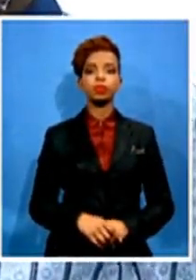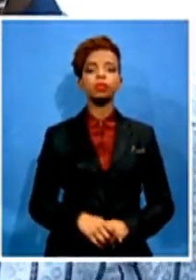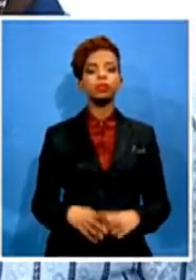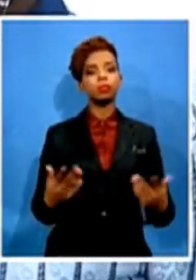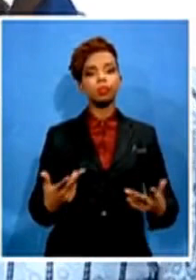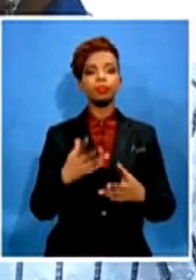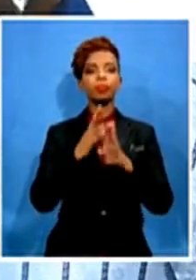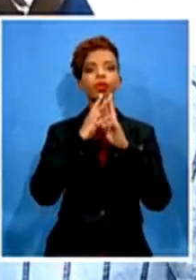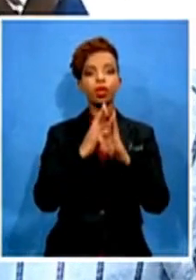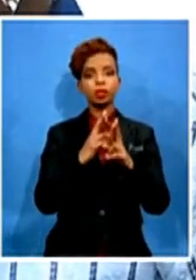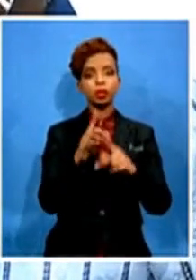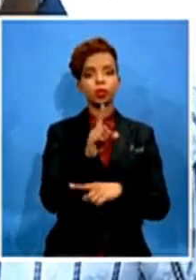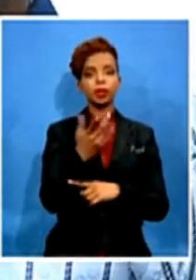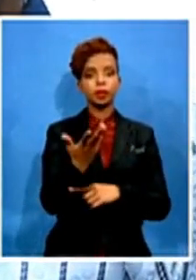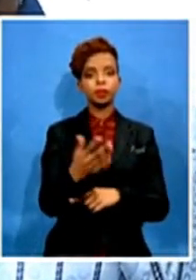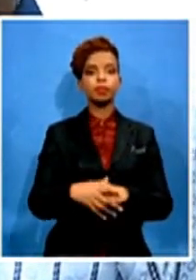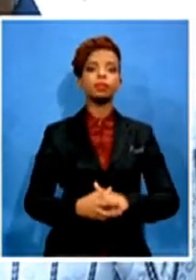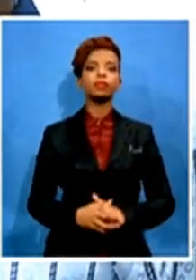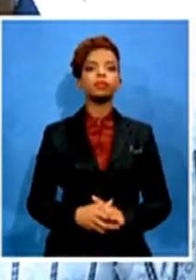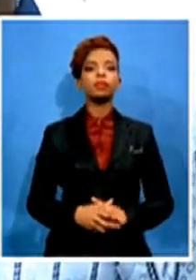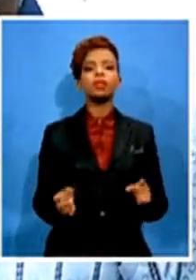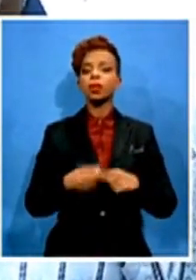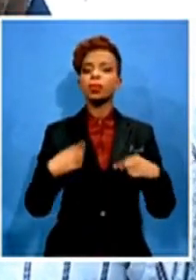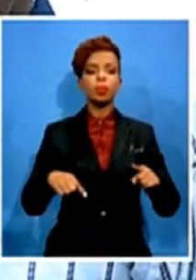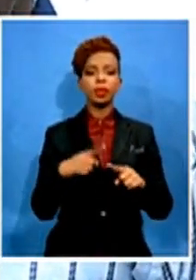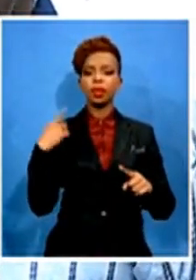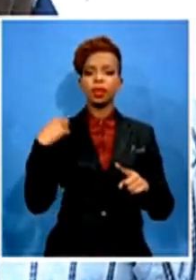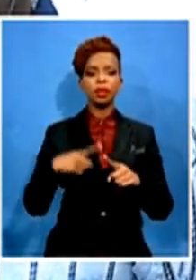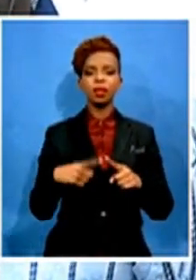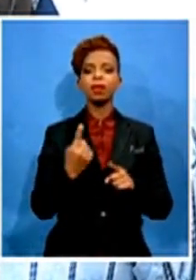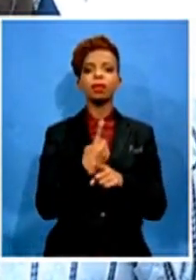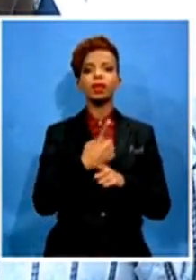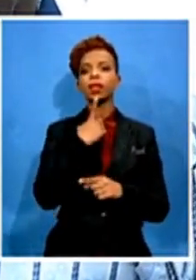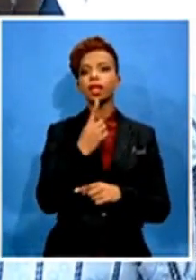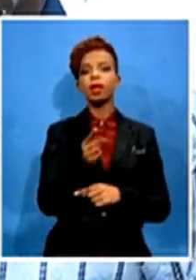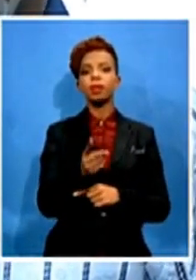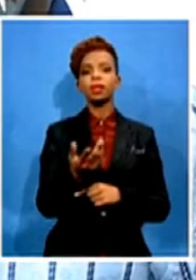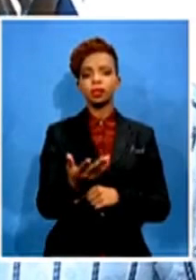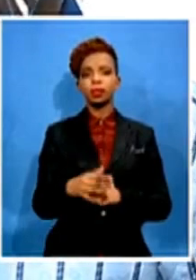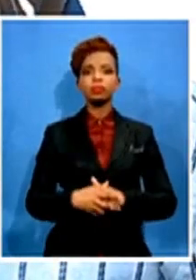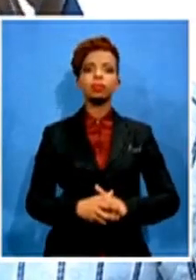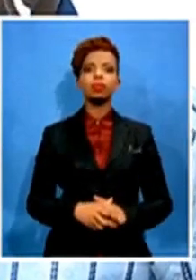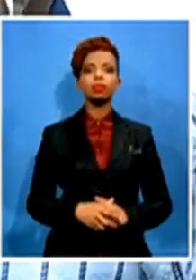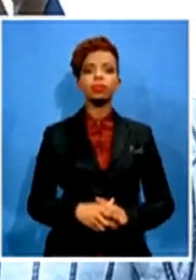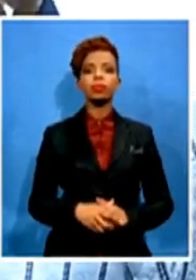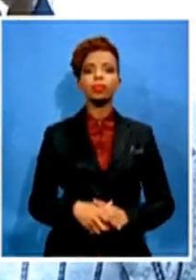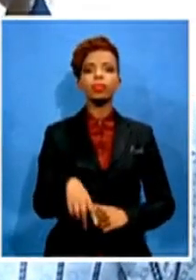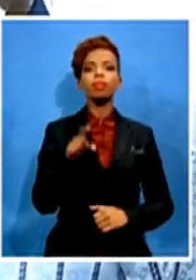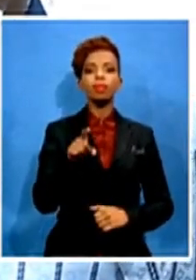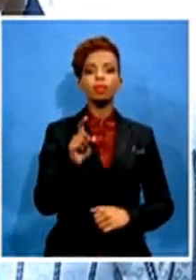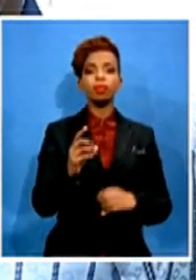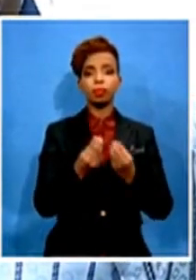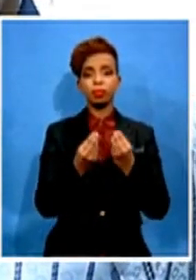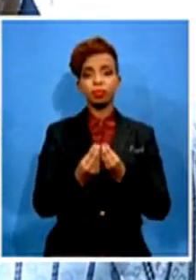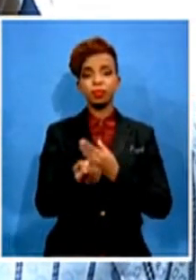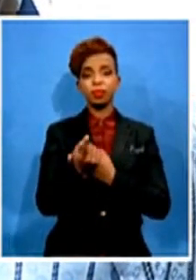all we have said is a principle of tried tents or fever clinics, which is what it means is